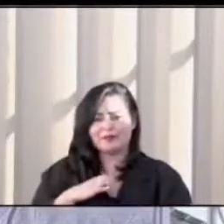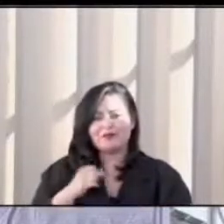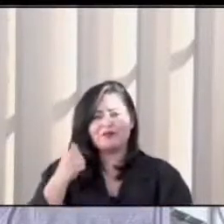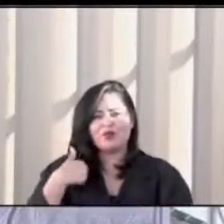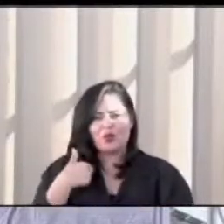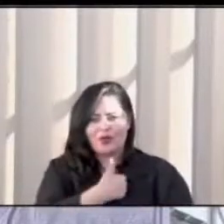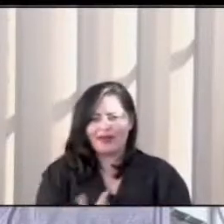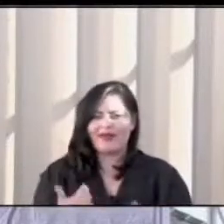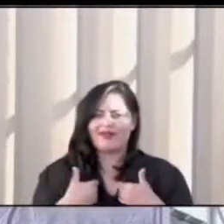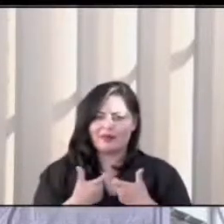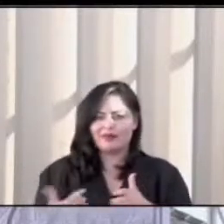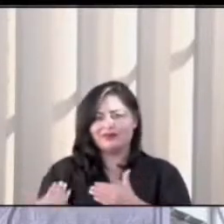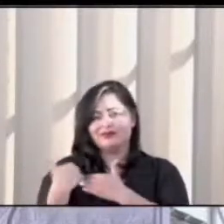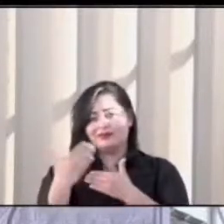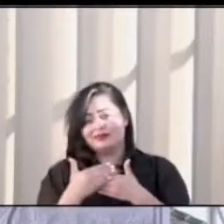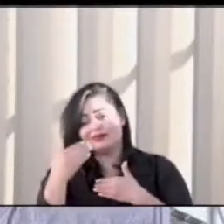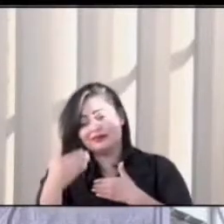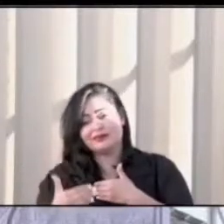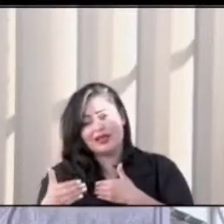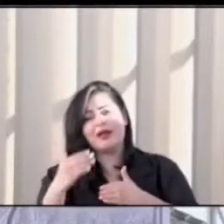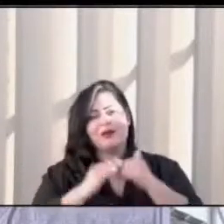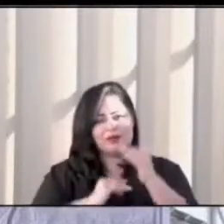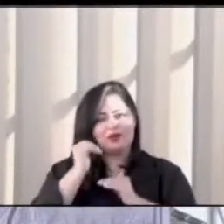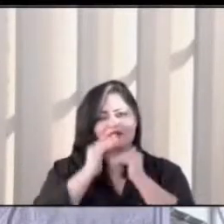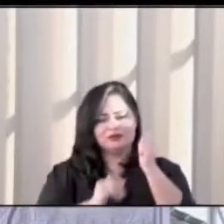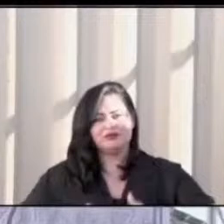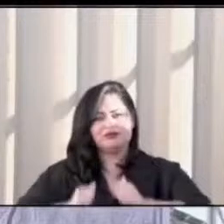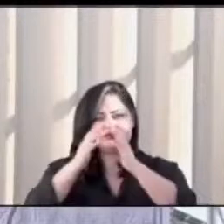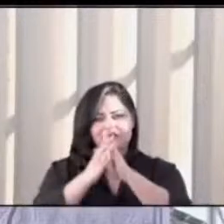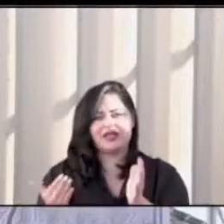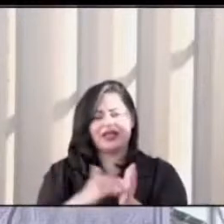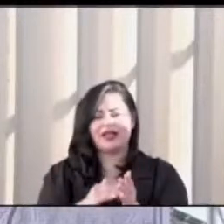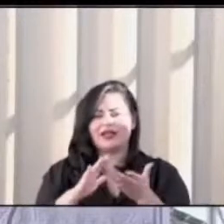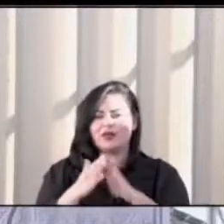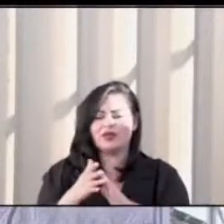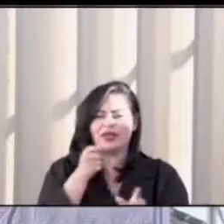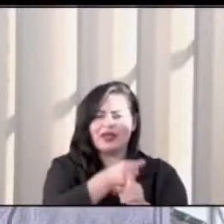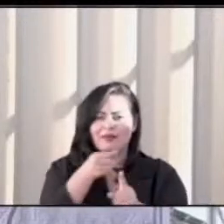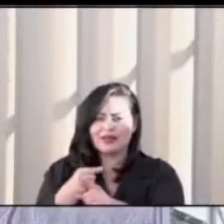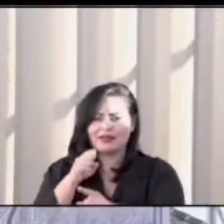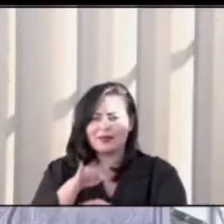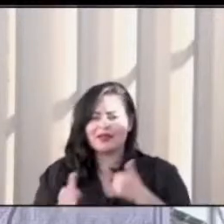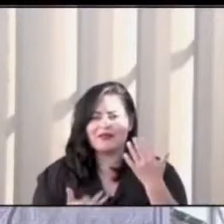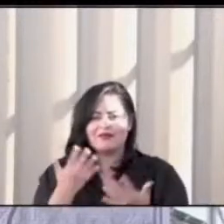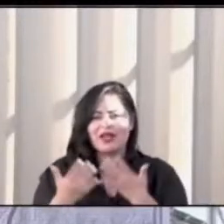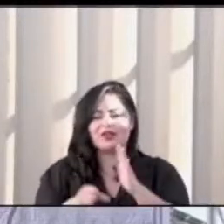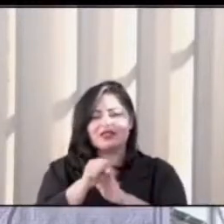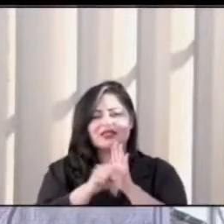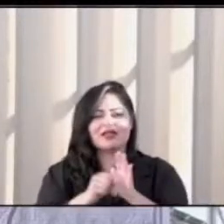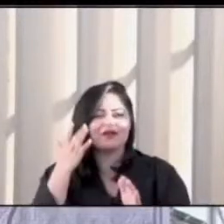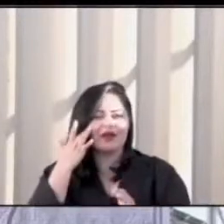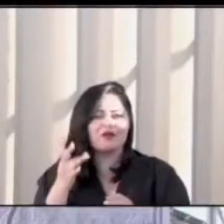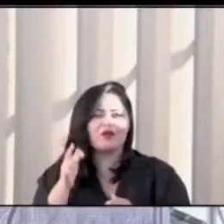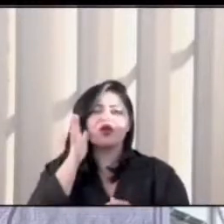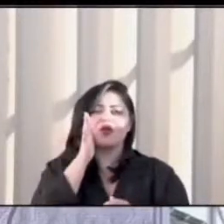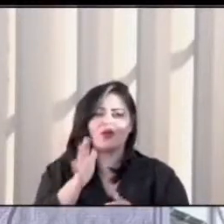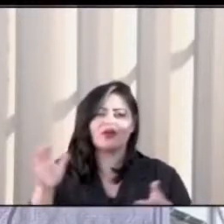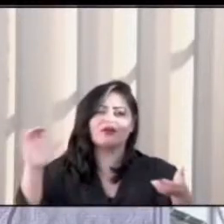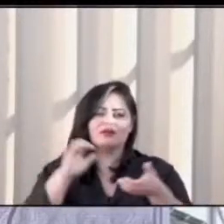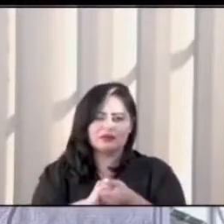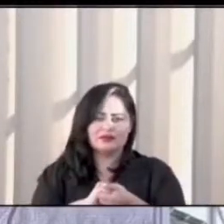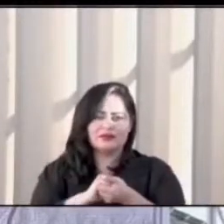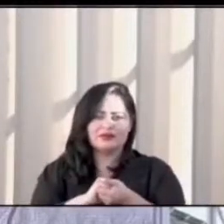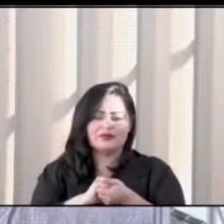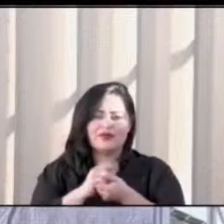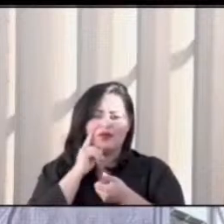assure folks in the Palisades and in all of the impacted communities, the communities that are impacted by this fire, that the state of California is going to be part of